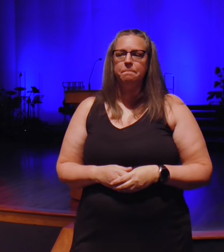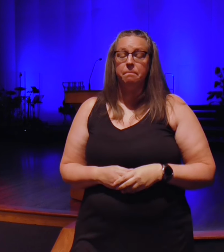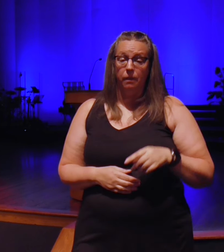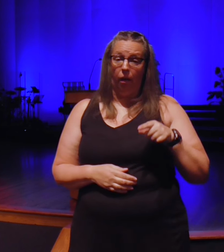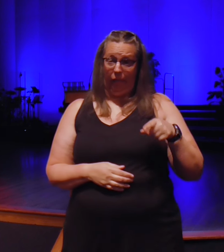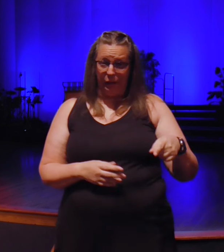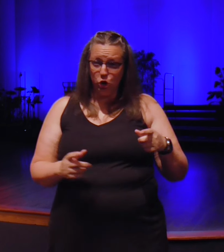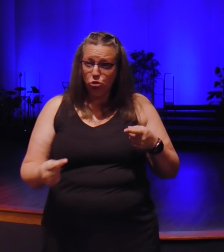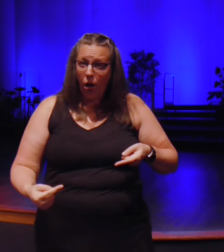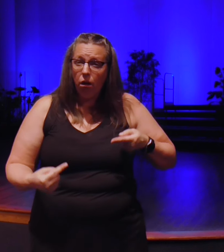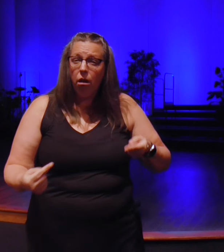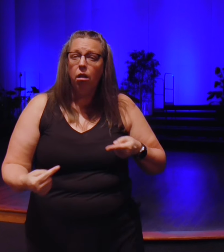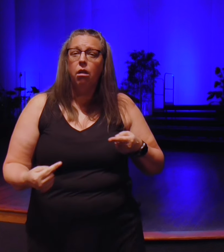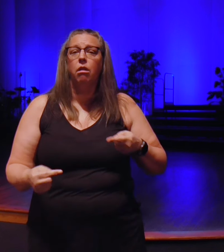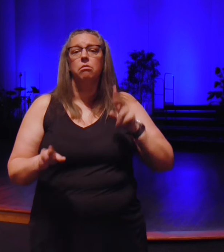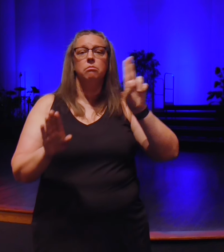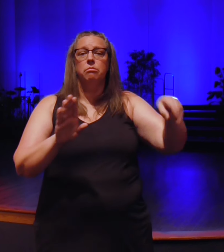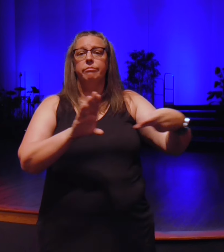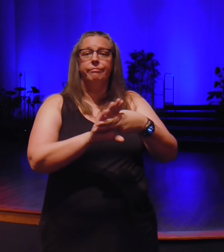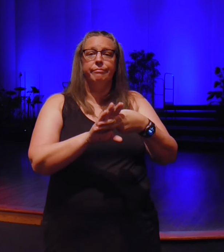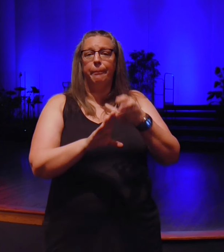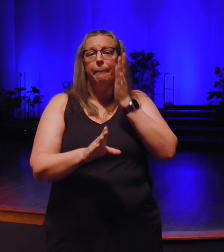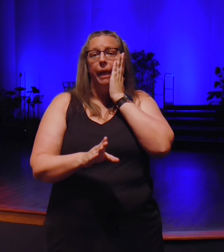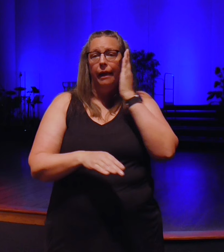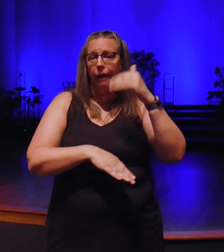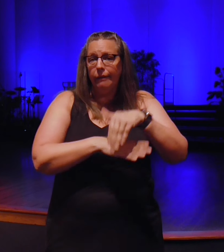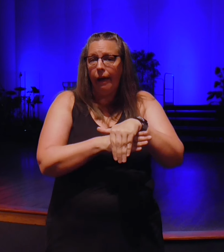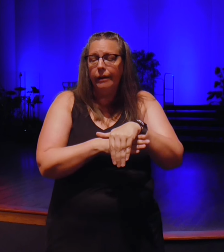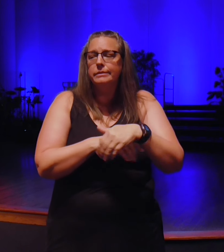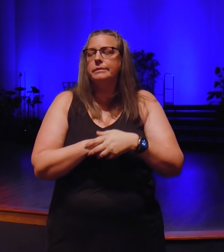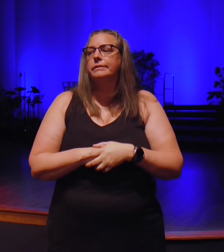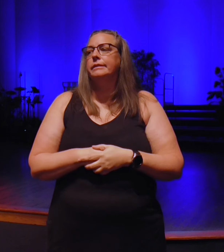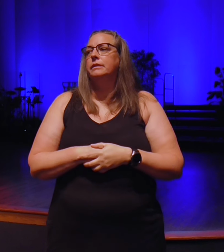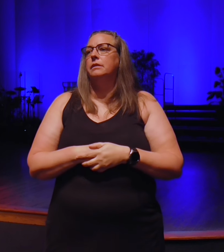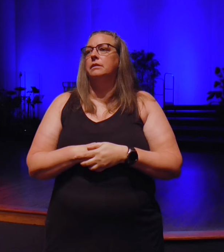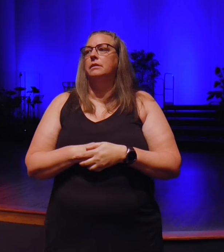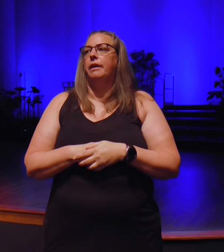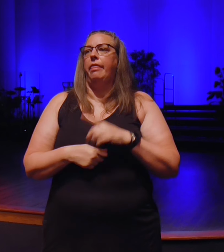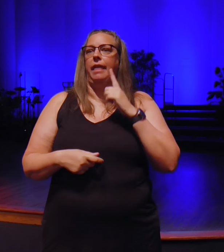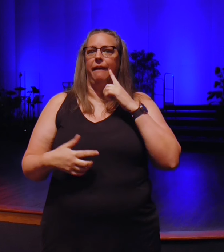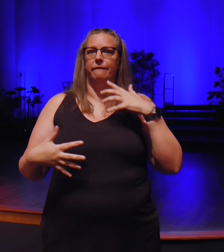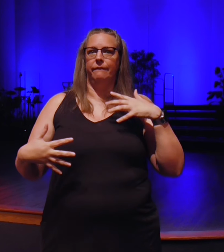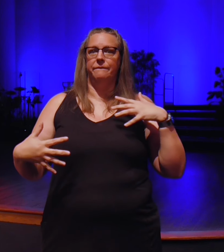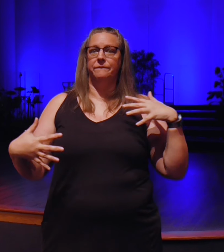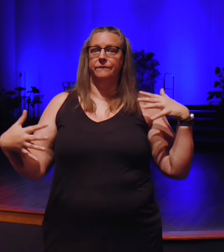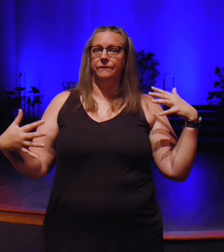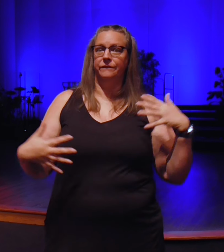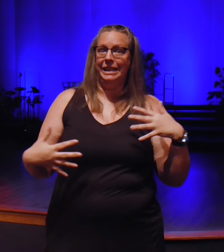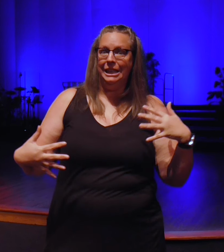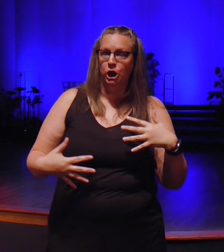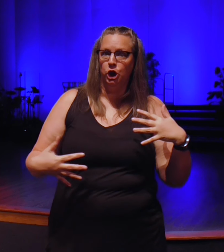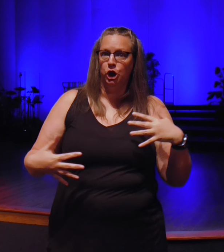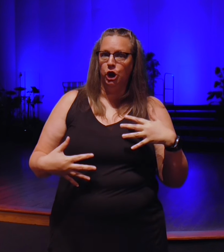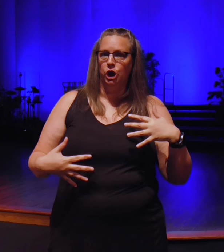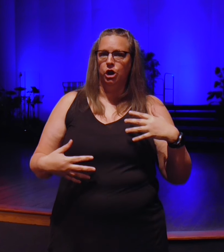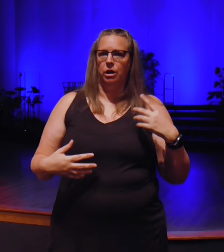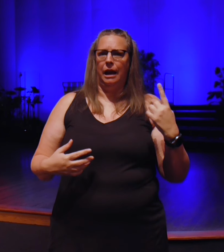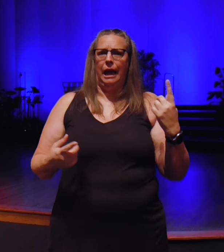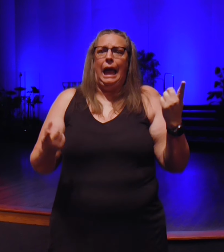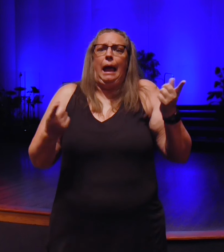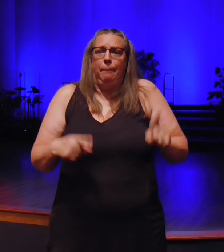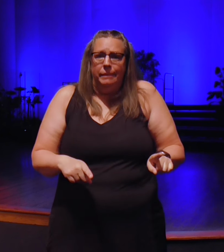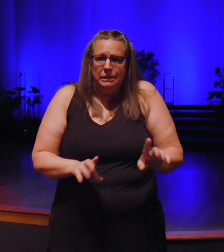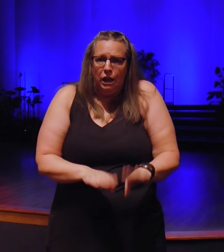with going to bed at night. The introduction of fear is perhaps the idea that something is not quite